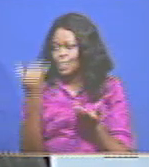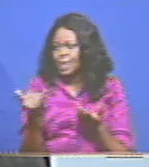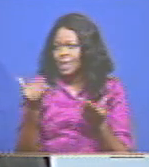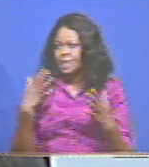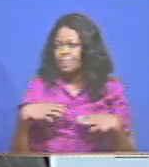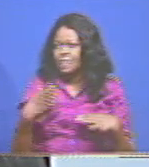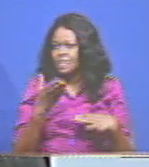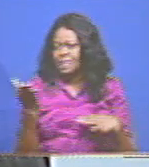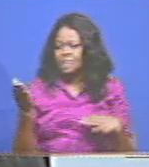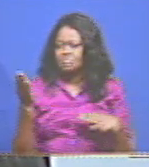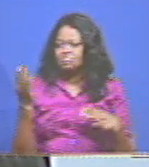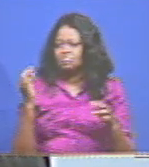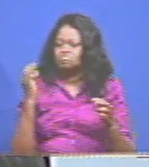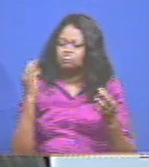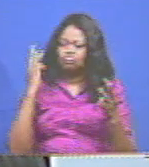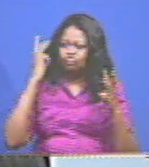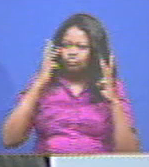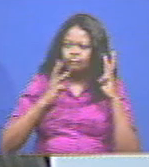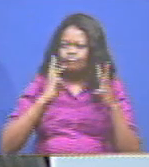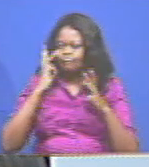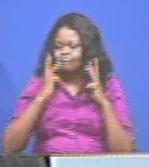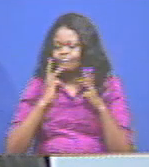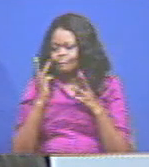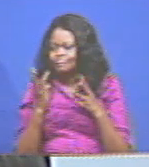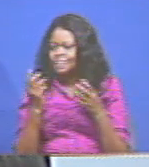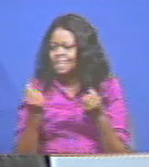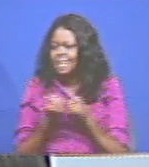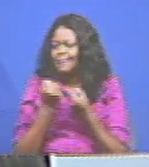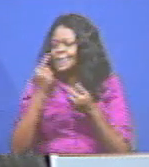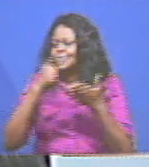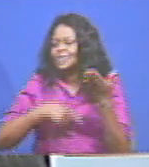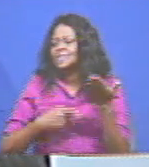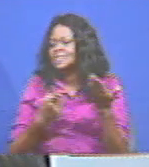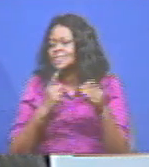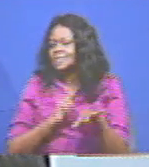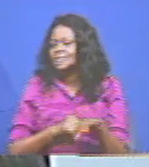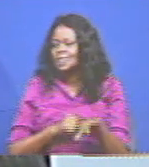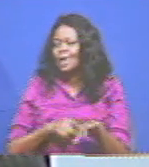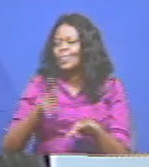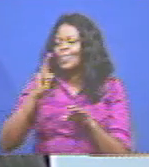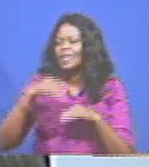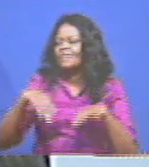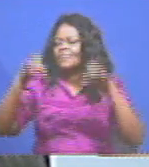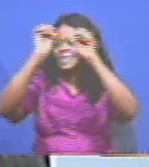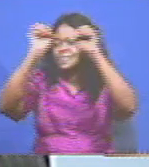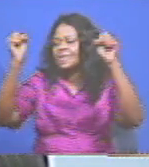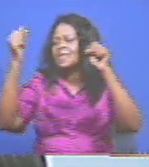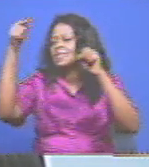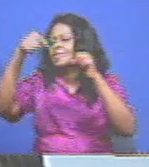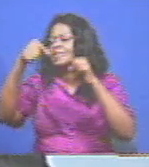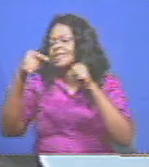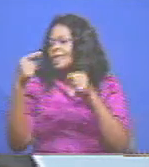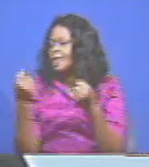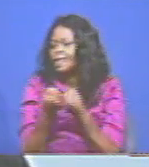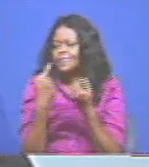there must be wondering what is going to happen mm-hmm. when Uhuru exits. So